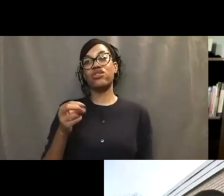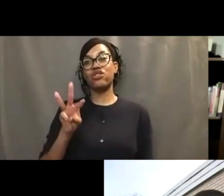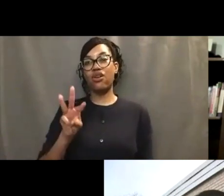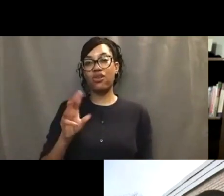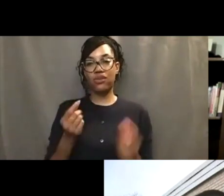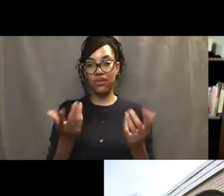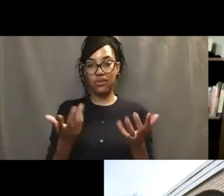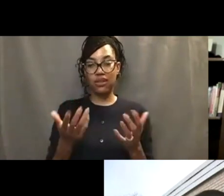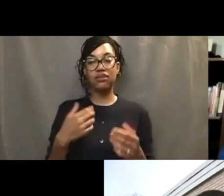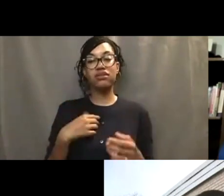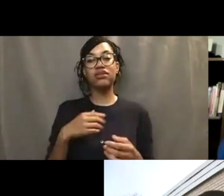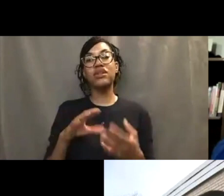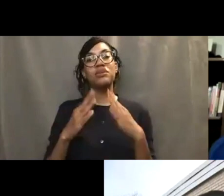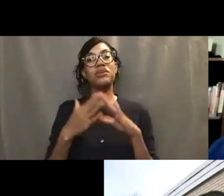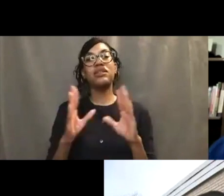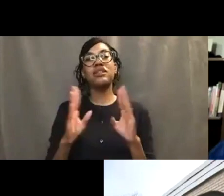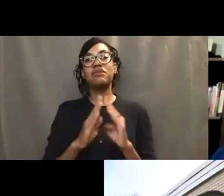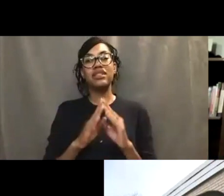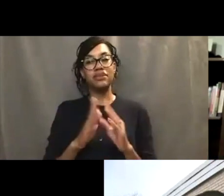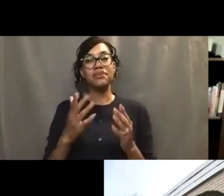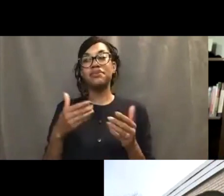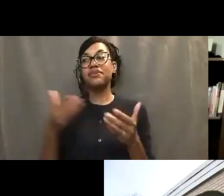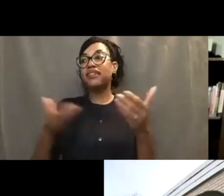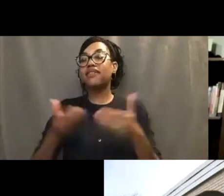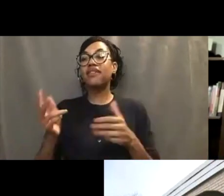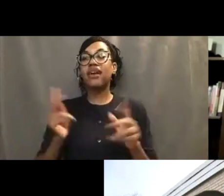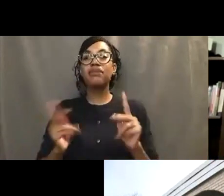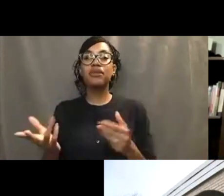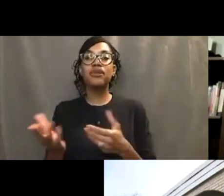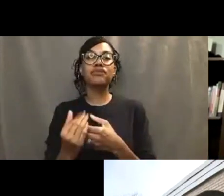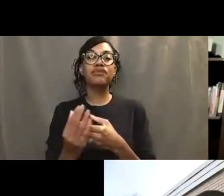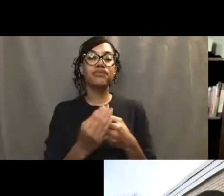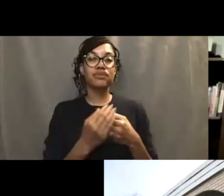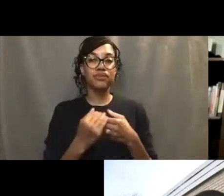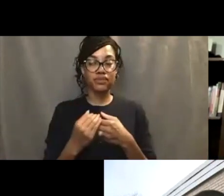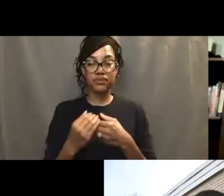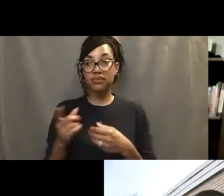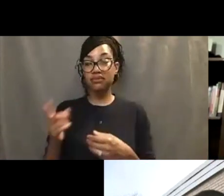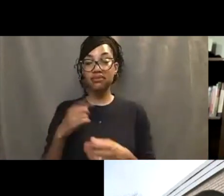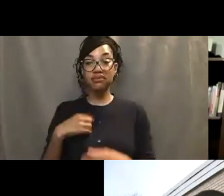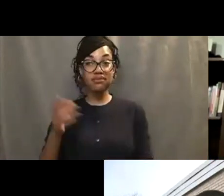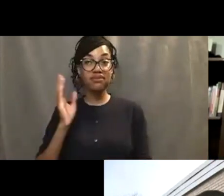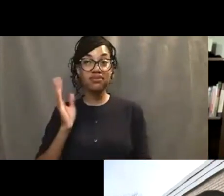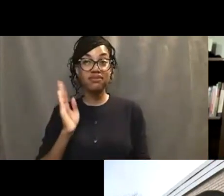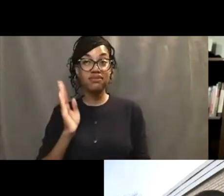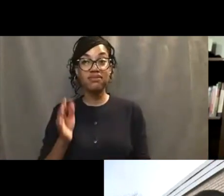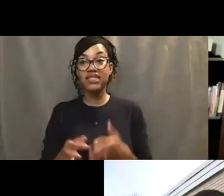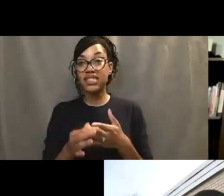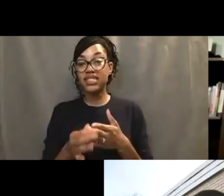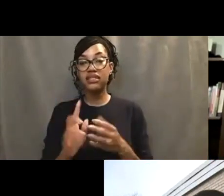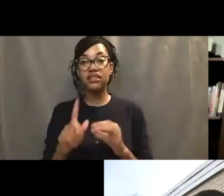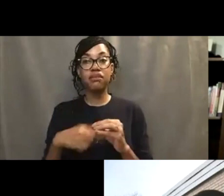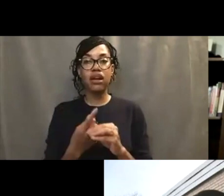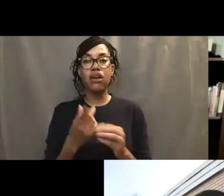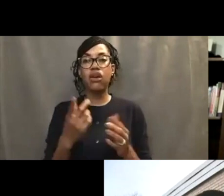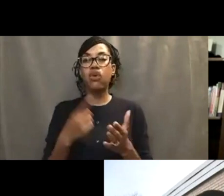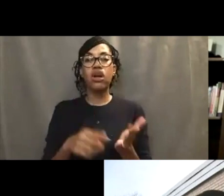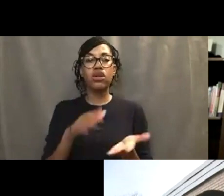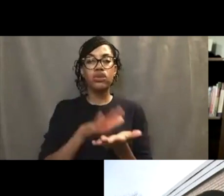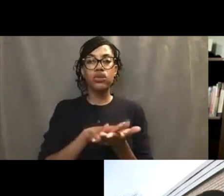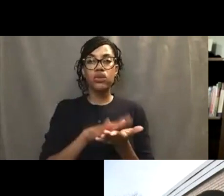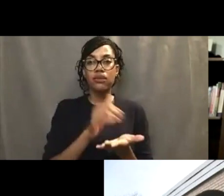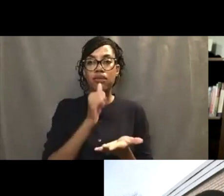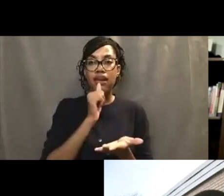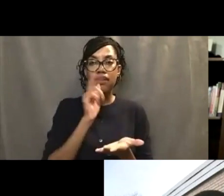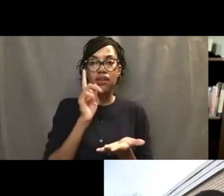it the partners, be it individuals, and they give the talk. They explain what privatization looks like in the state of